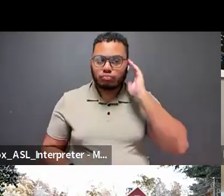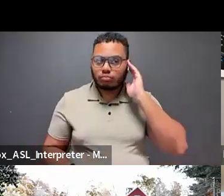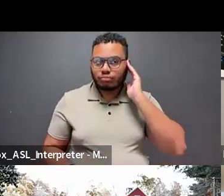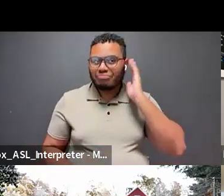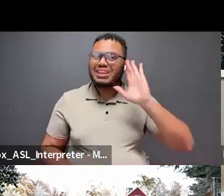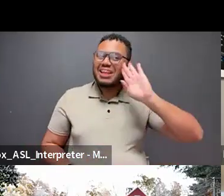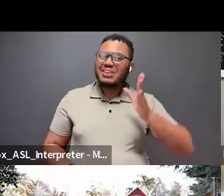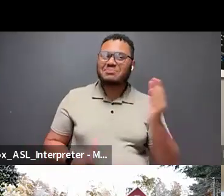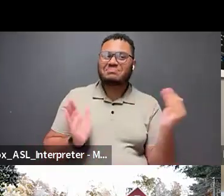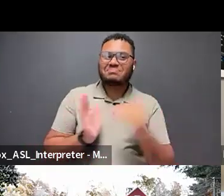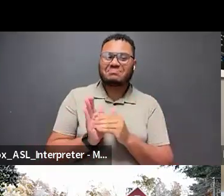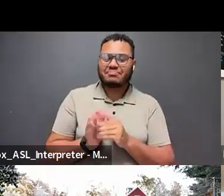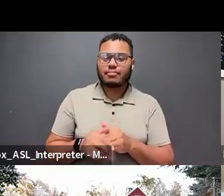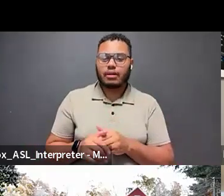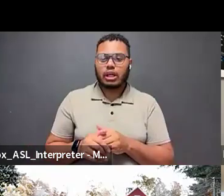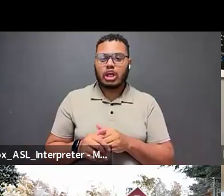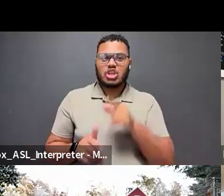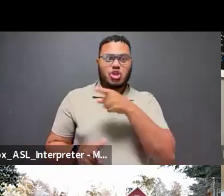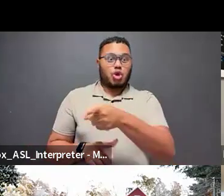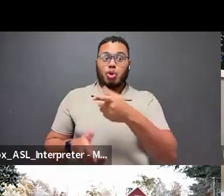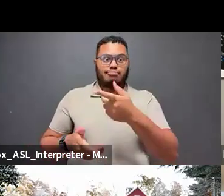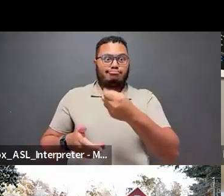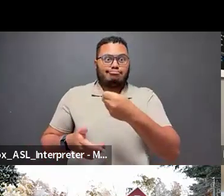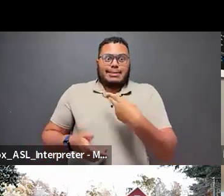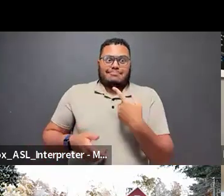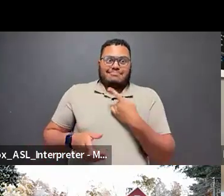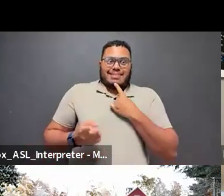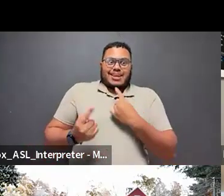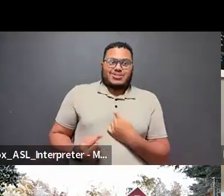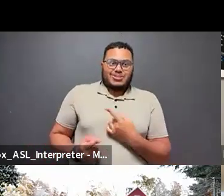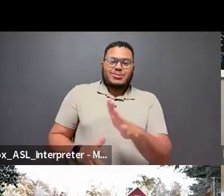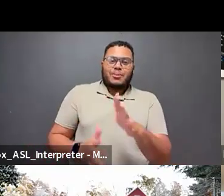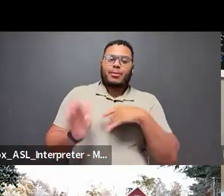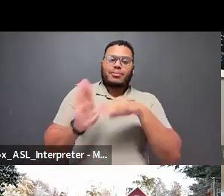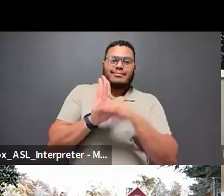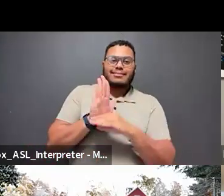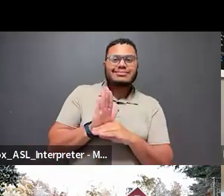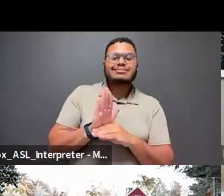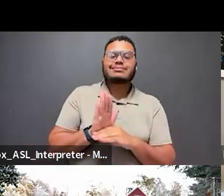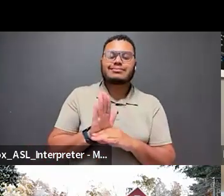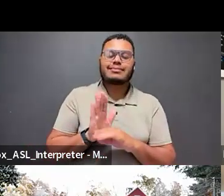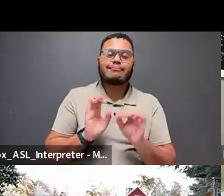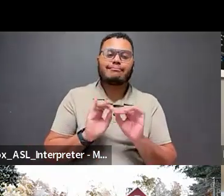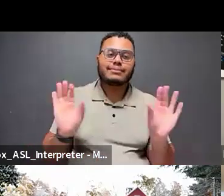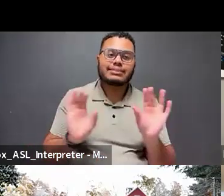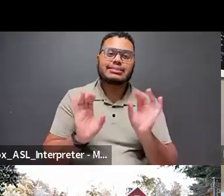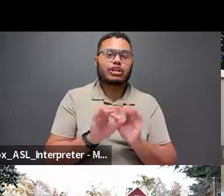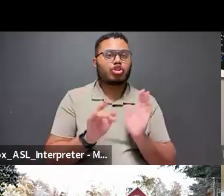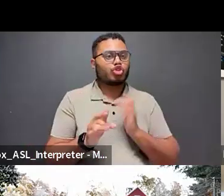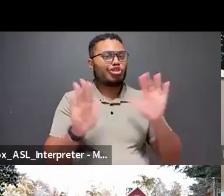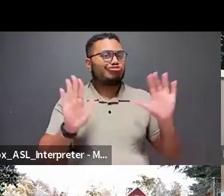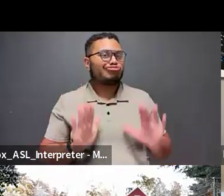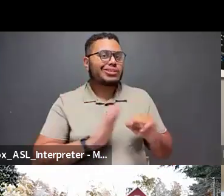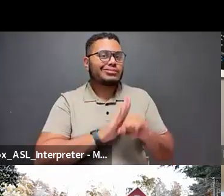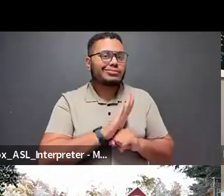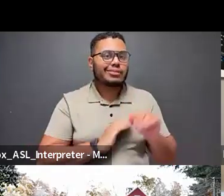Hello again. I think that she actually beat me to the question with regards to a list, obviously in our great state of